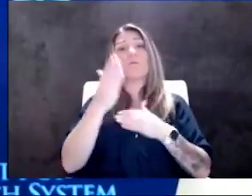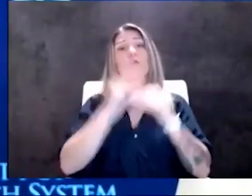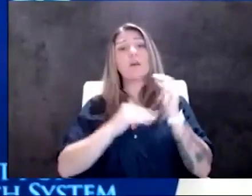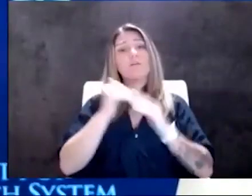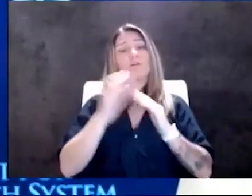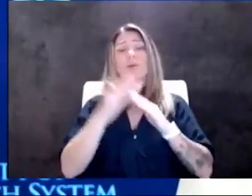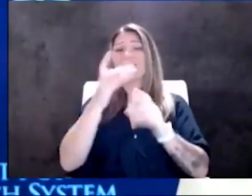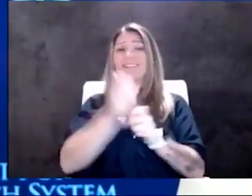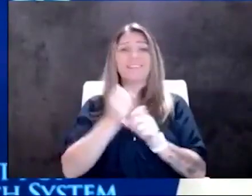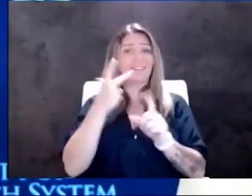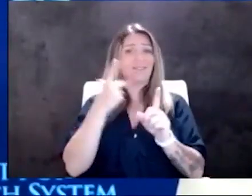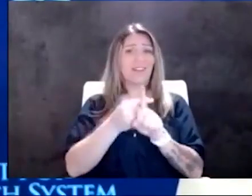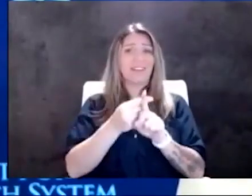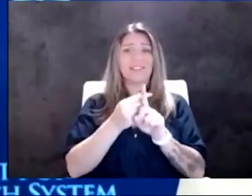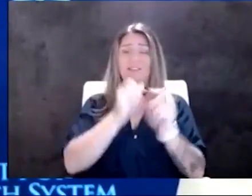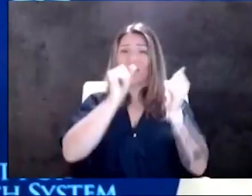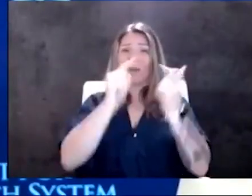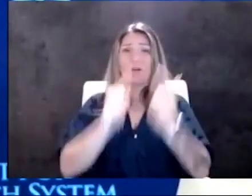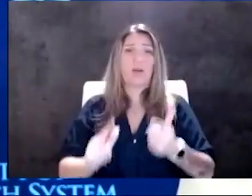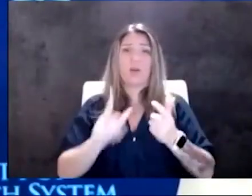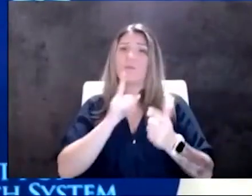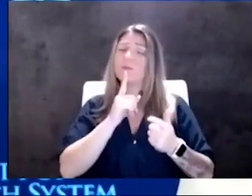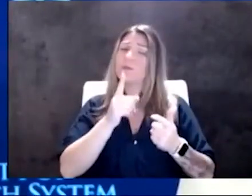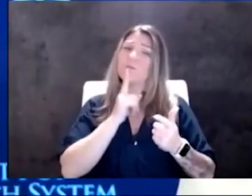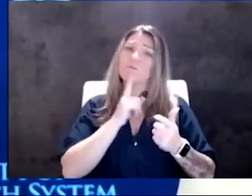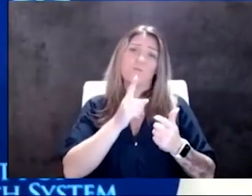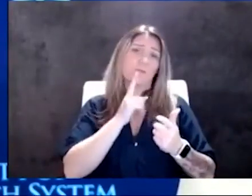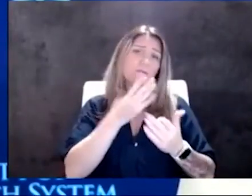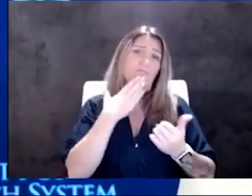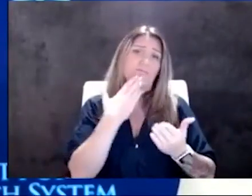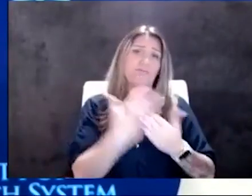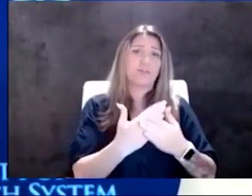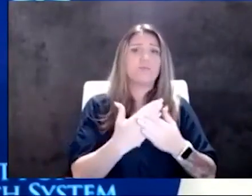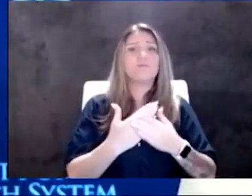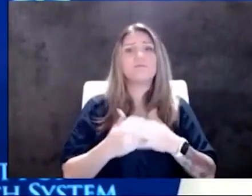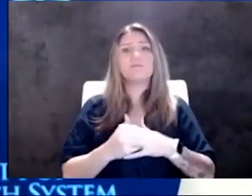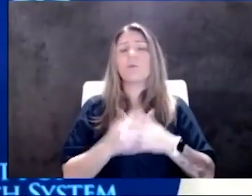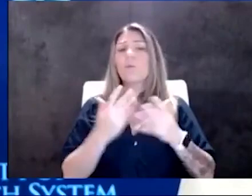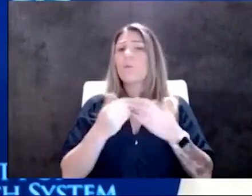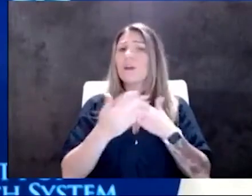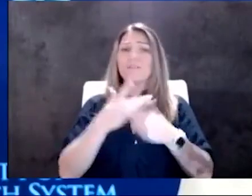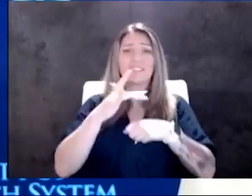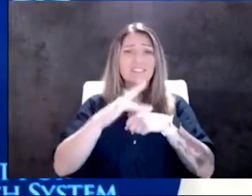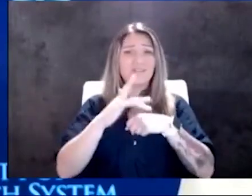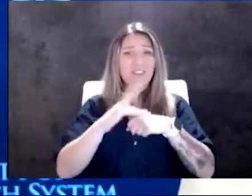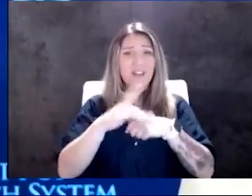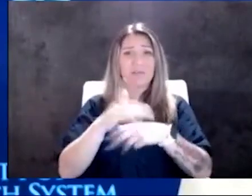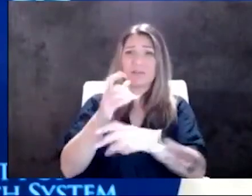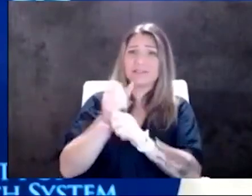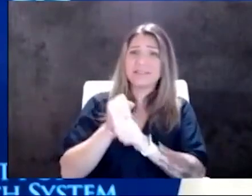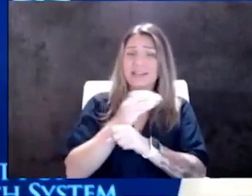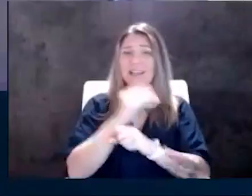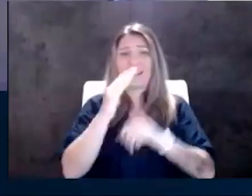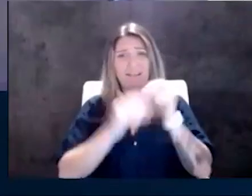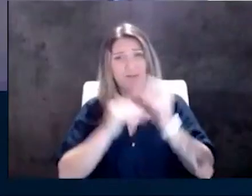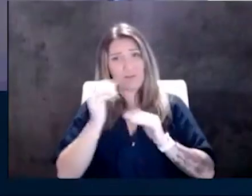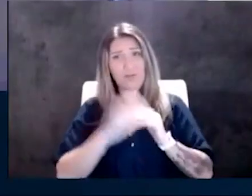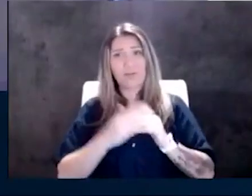all going to be Yeah. really good. So take the one that's available to you and the one you're most comfortable taking. They're all good.